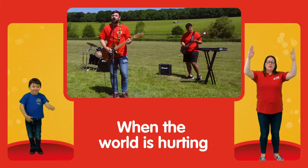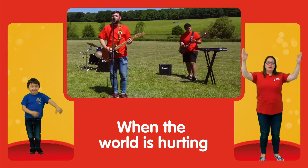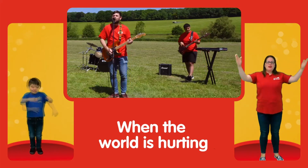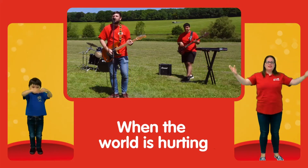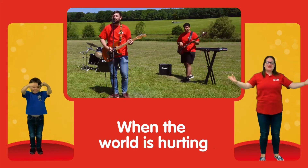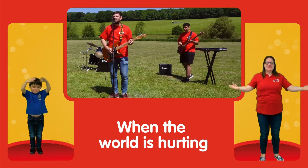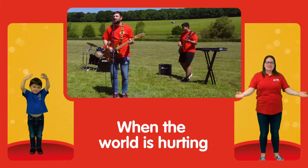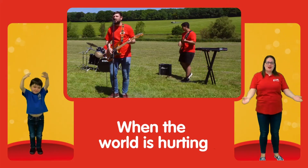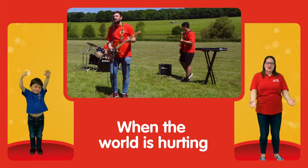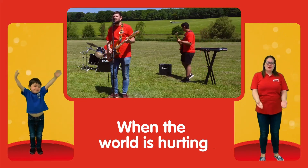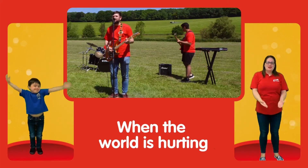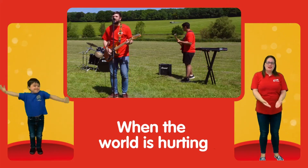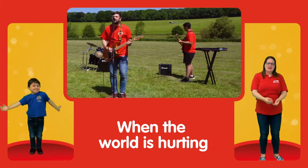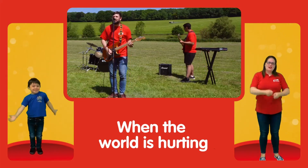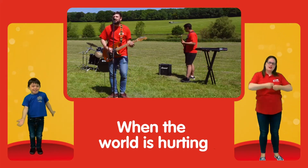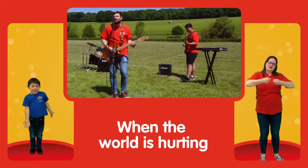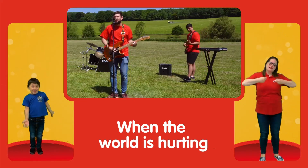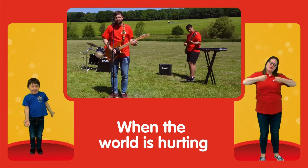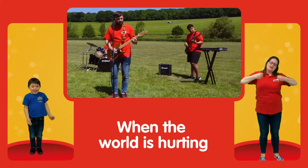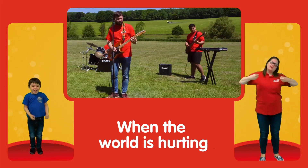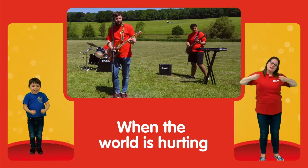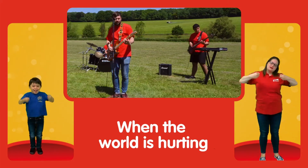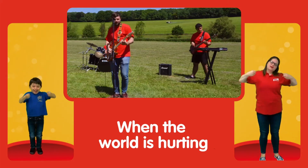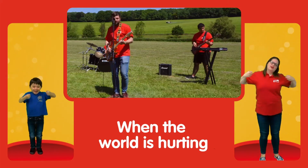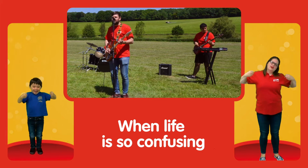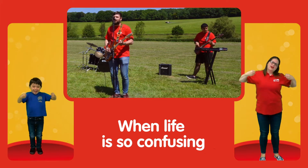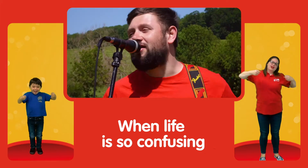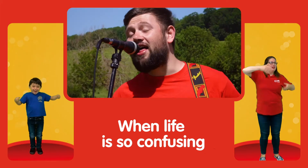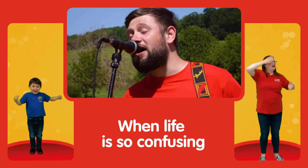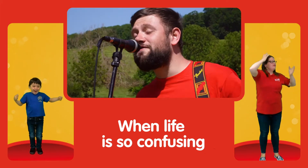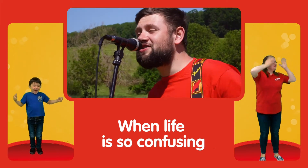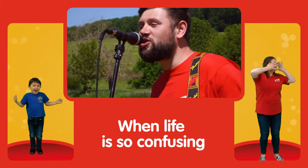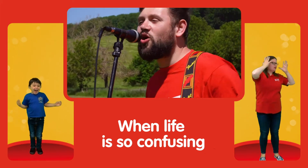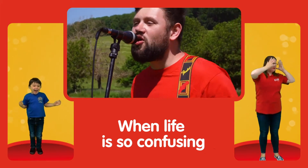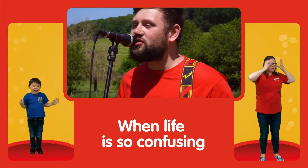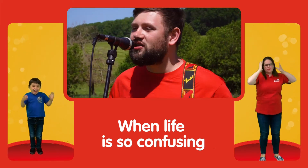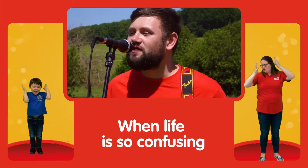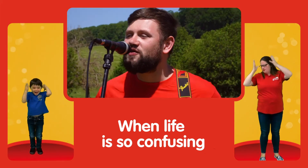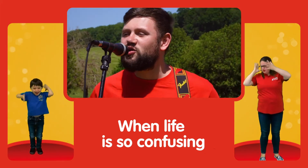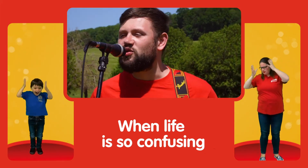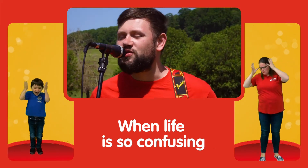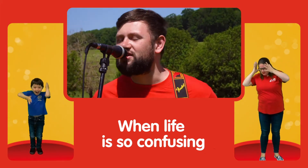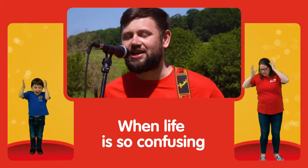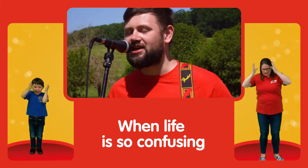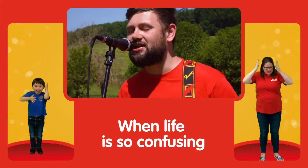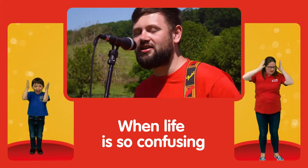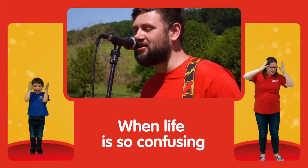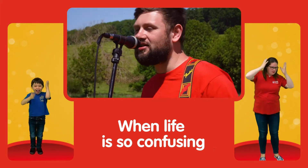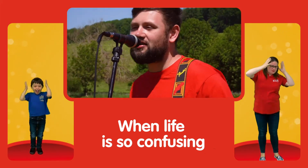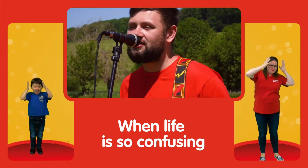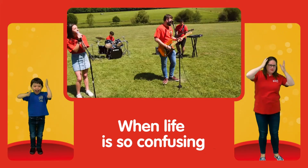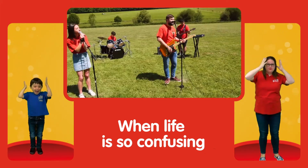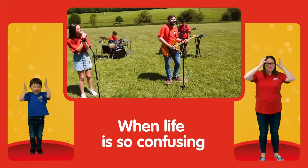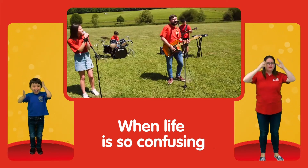When the world is hurting, when life is so confusing,